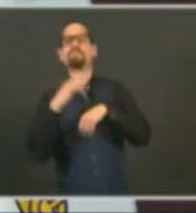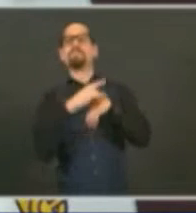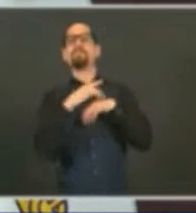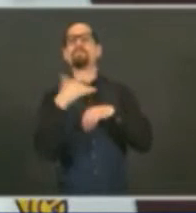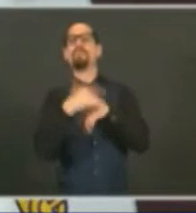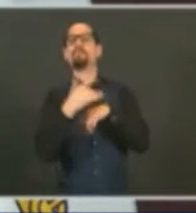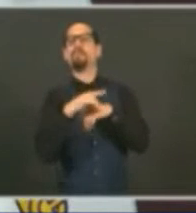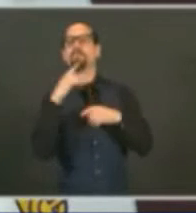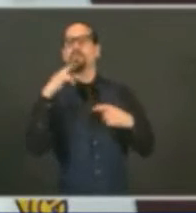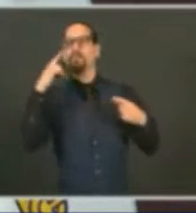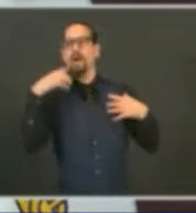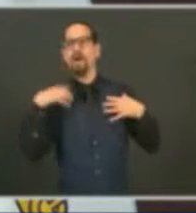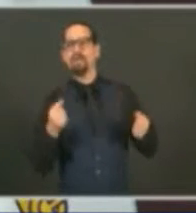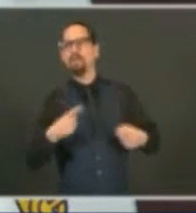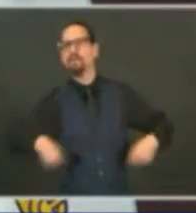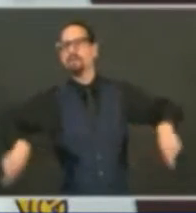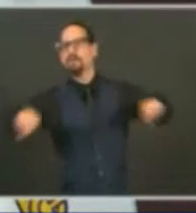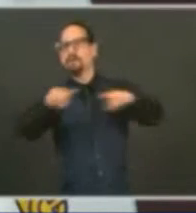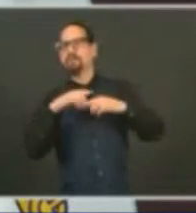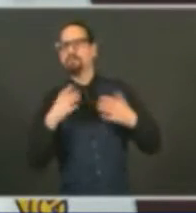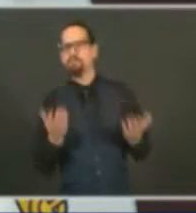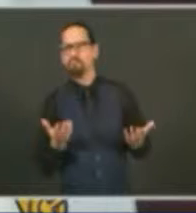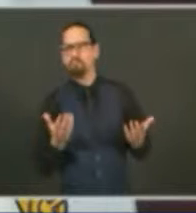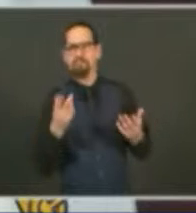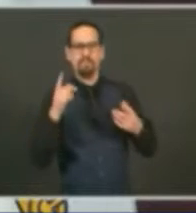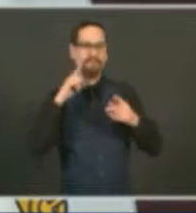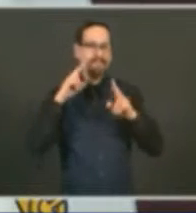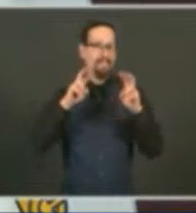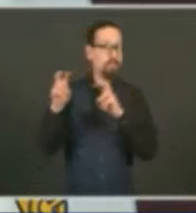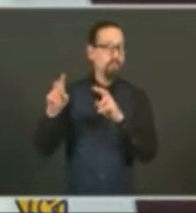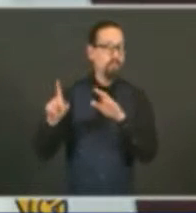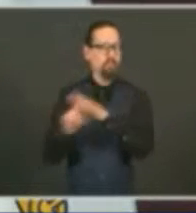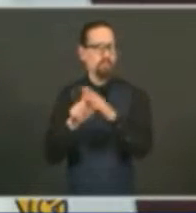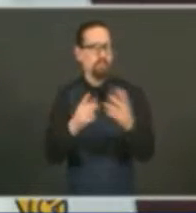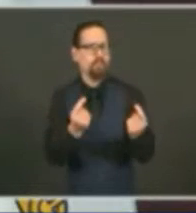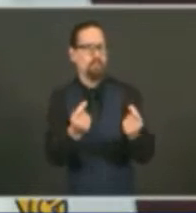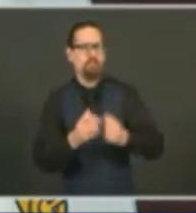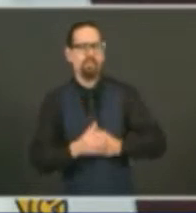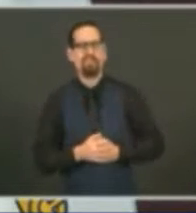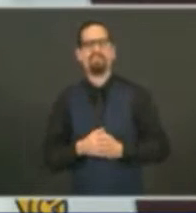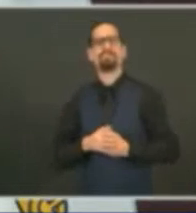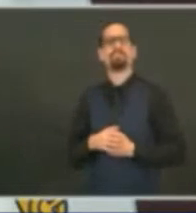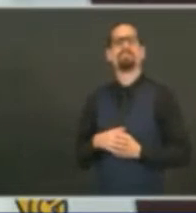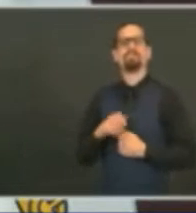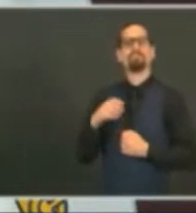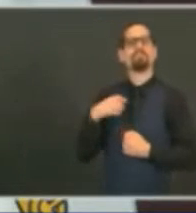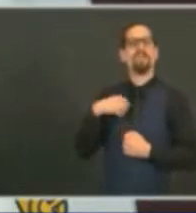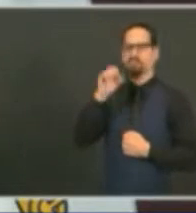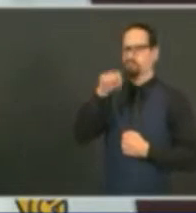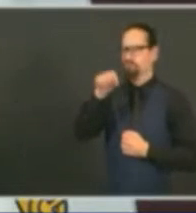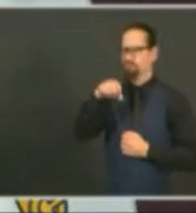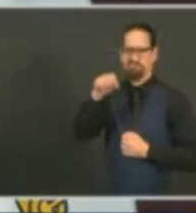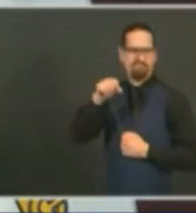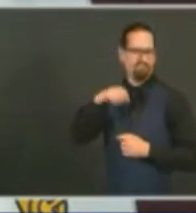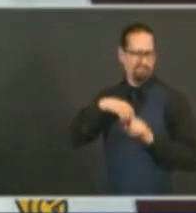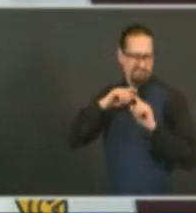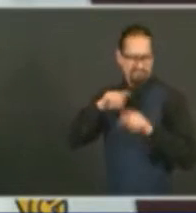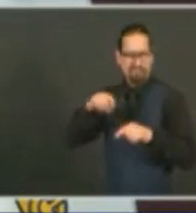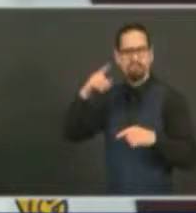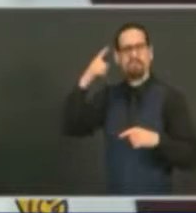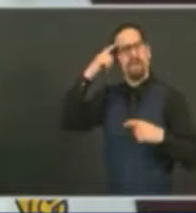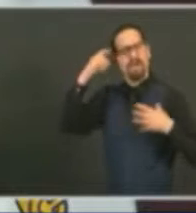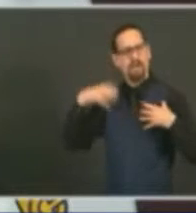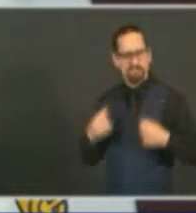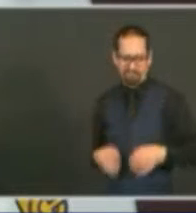influx of mental health issues? The mental health concerns have been a priority throughout this entire pandemic. You